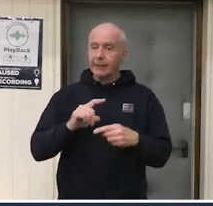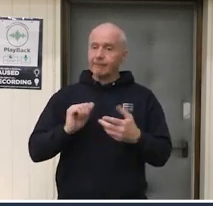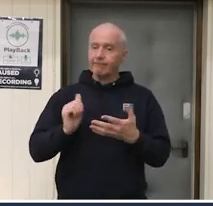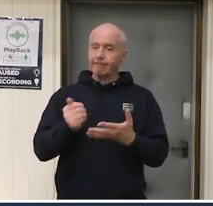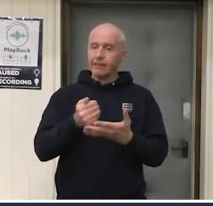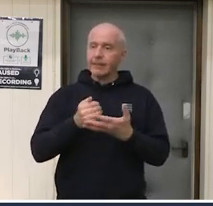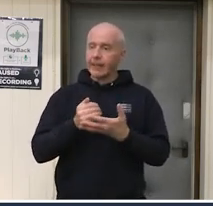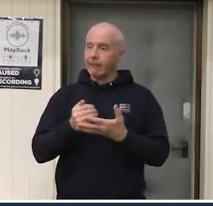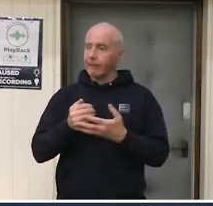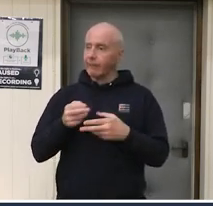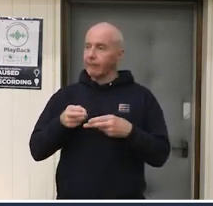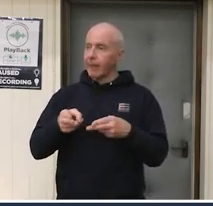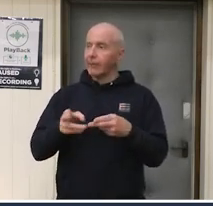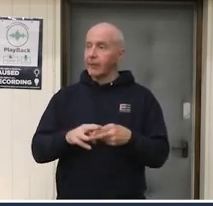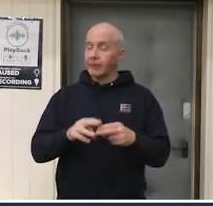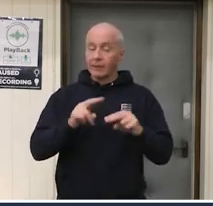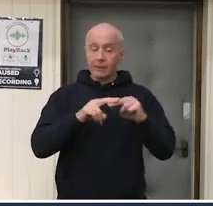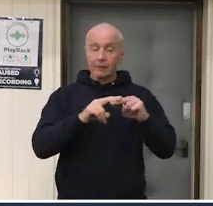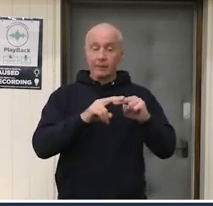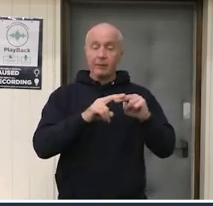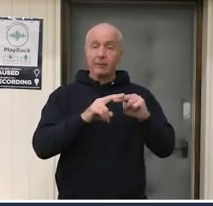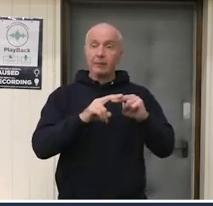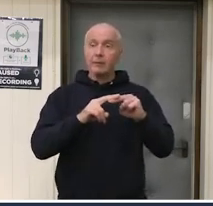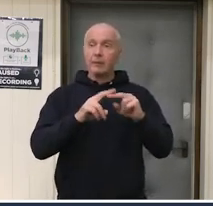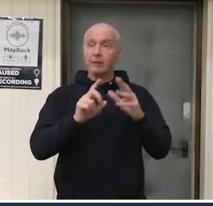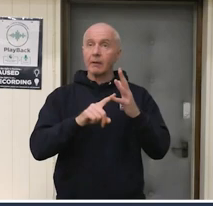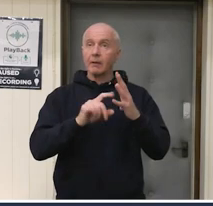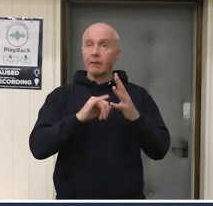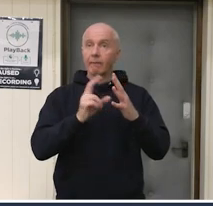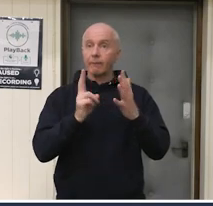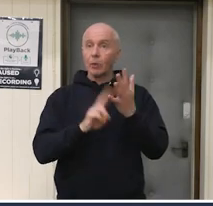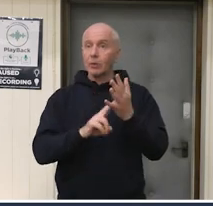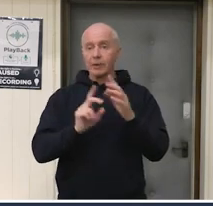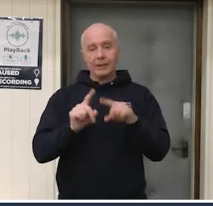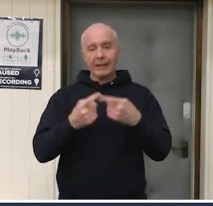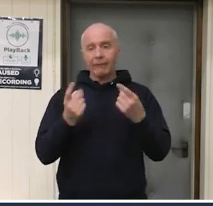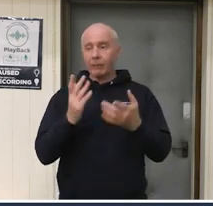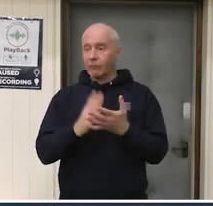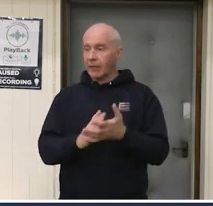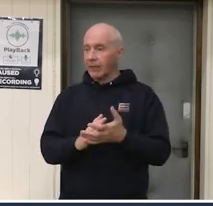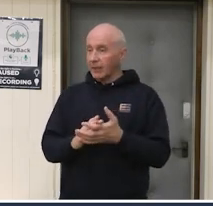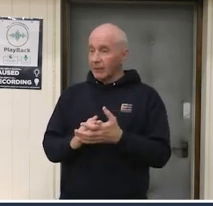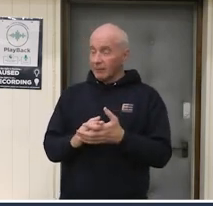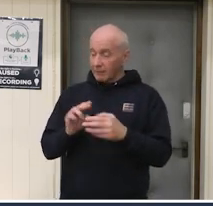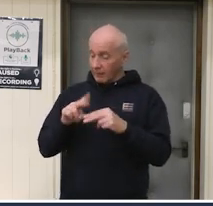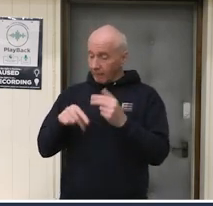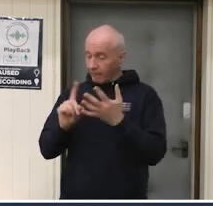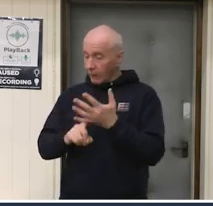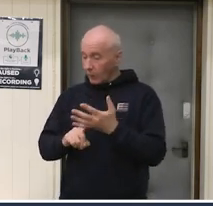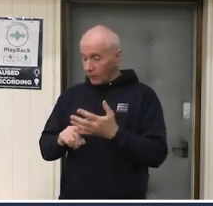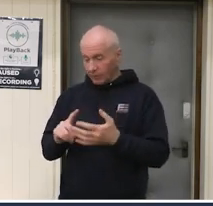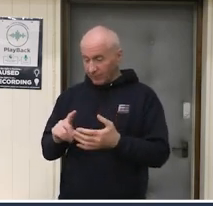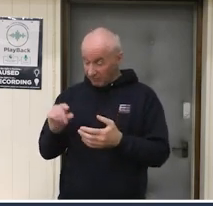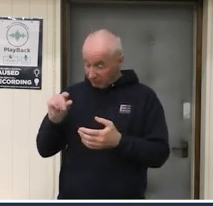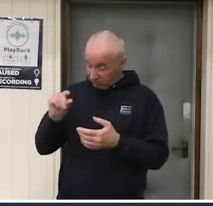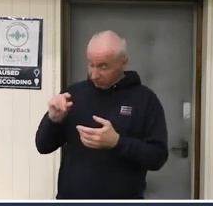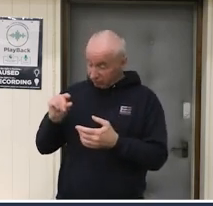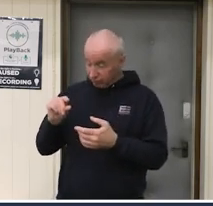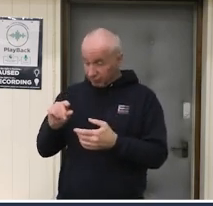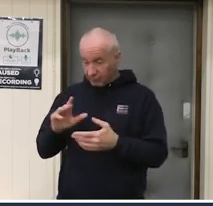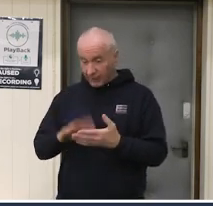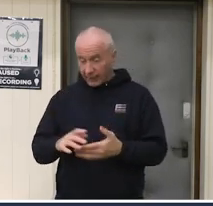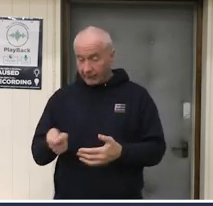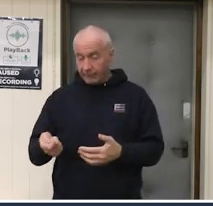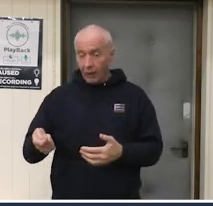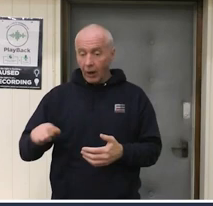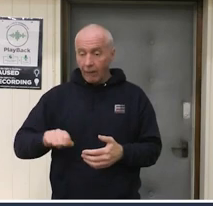right? We only have a very small amount of fuel present at any given time in a fusion reactor. It is inherently safe. You can turn a fusion reactor